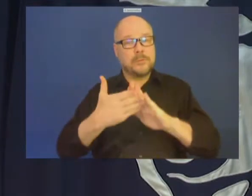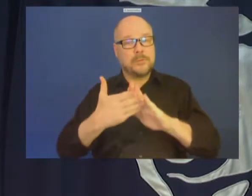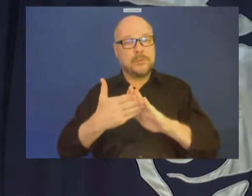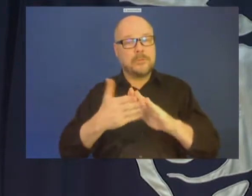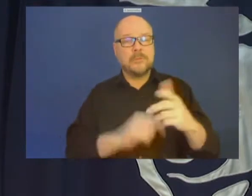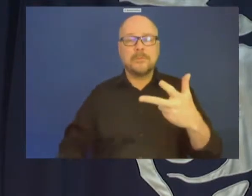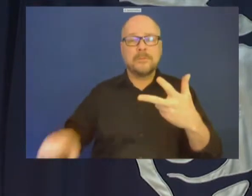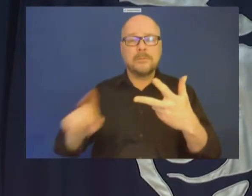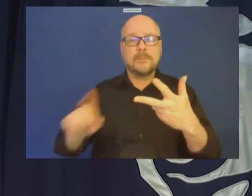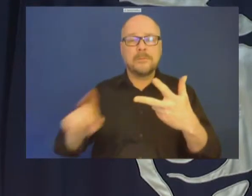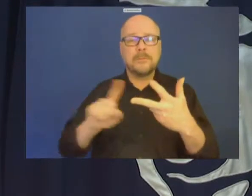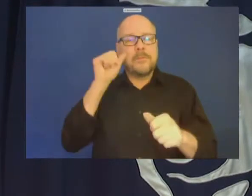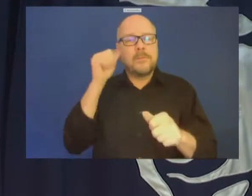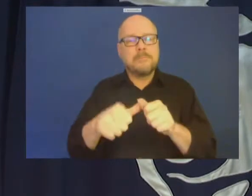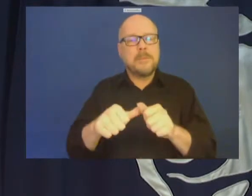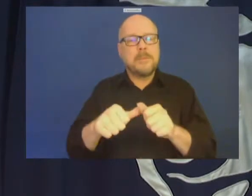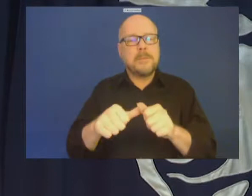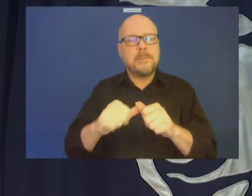work.